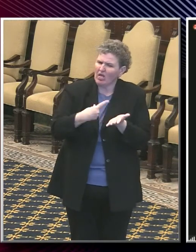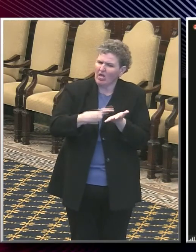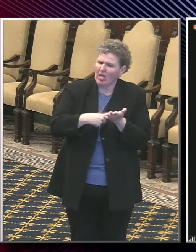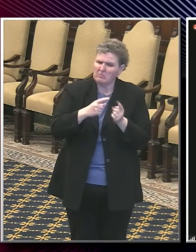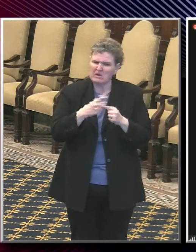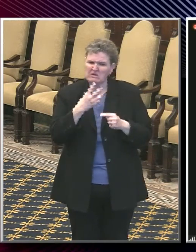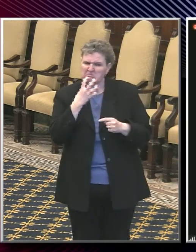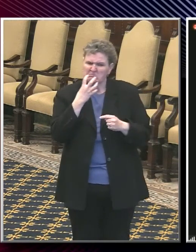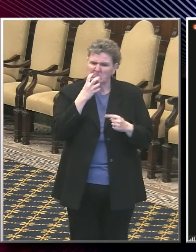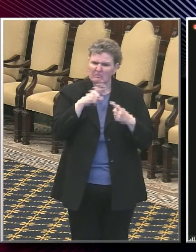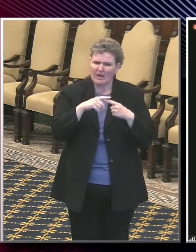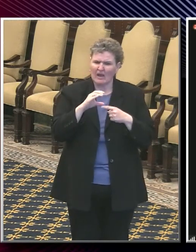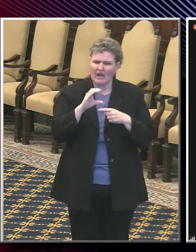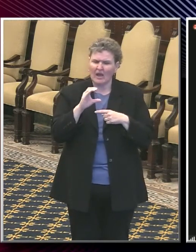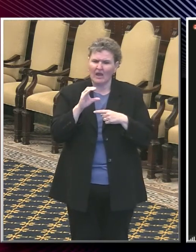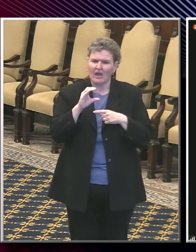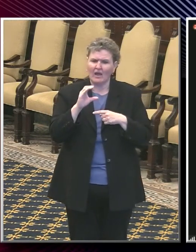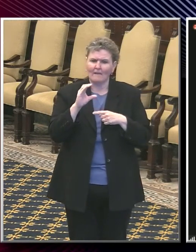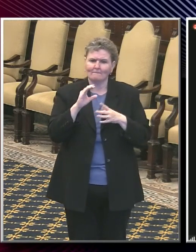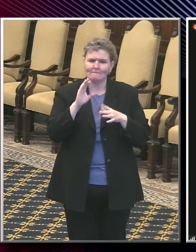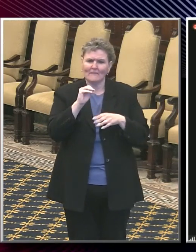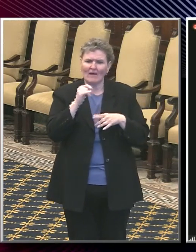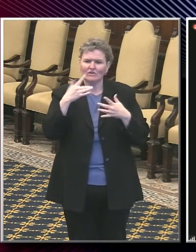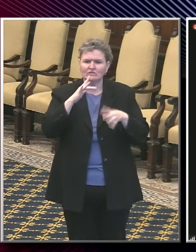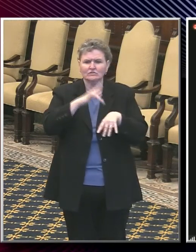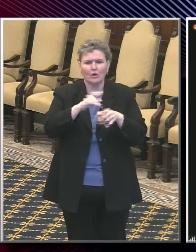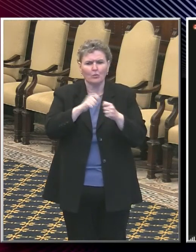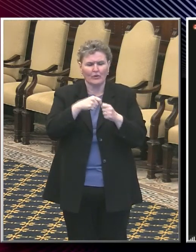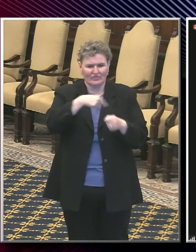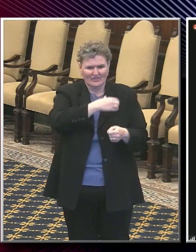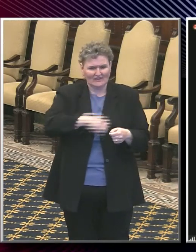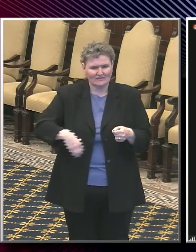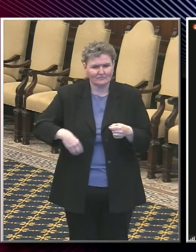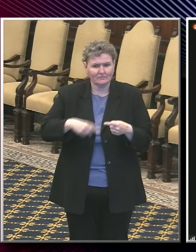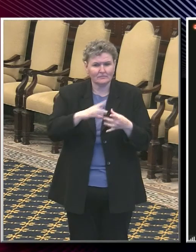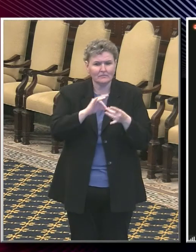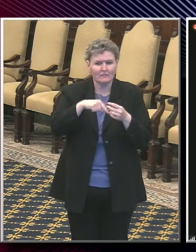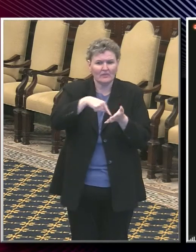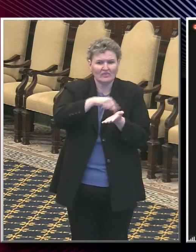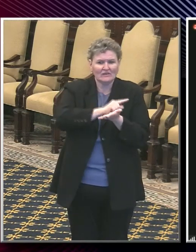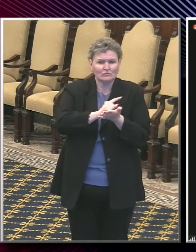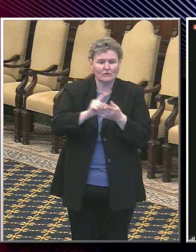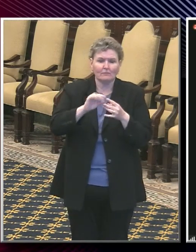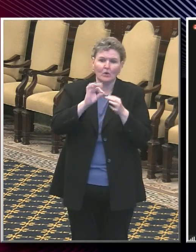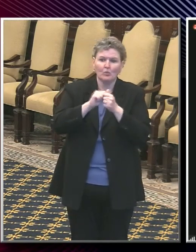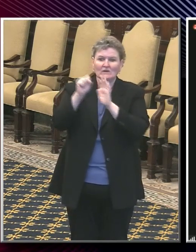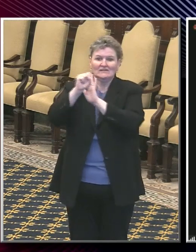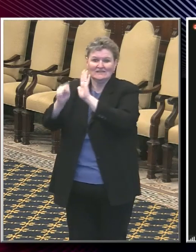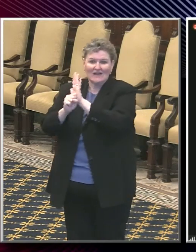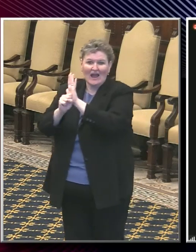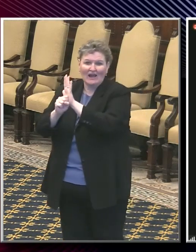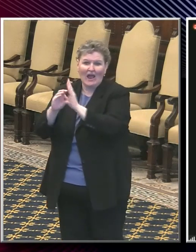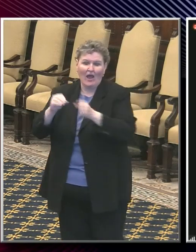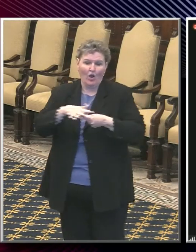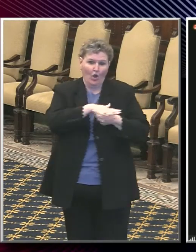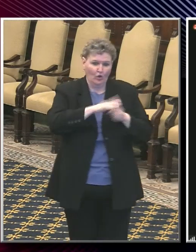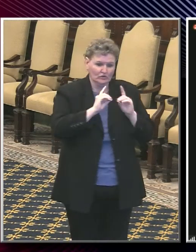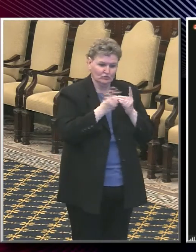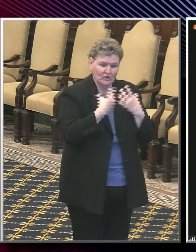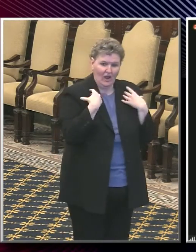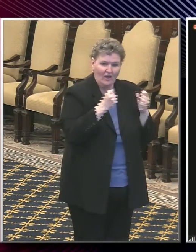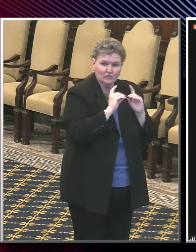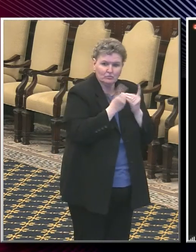results. Hey, thank you. Thank you, Pat. Let's go to a second round and back to Martin Pratt of